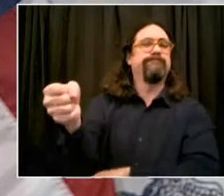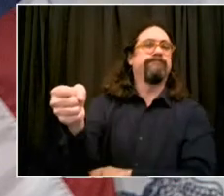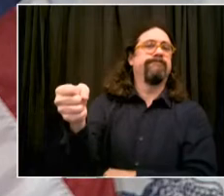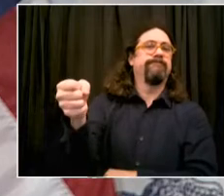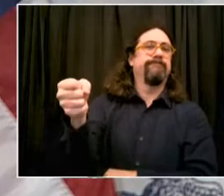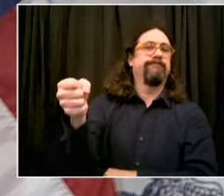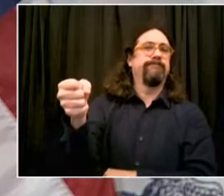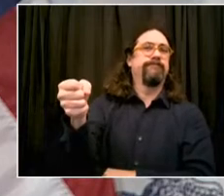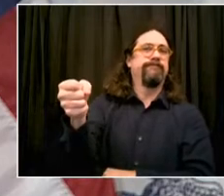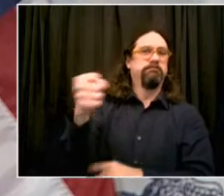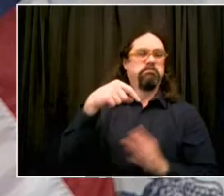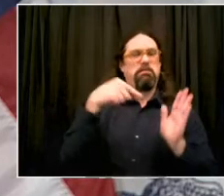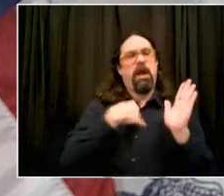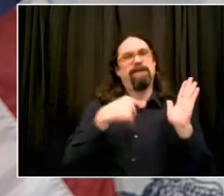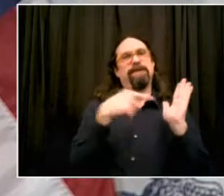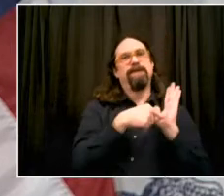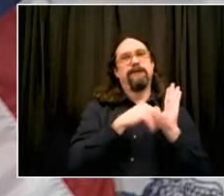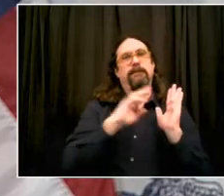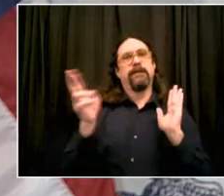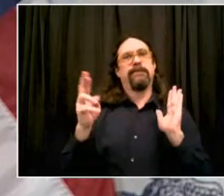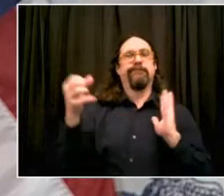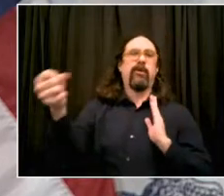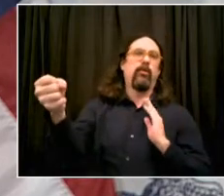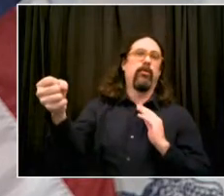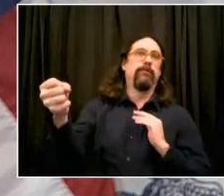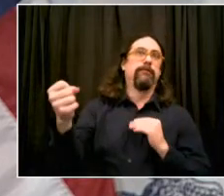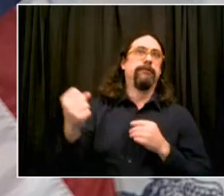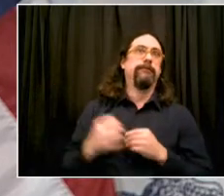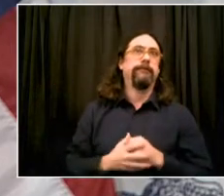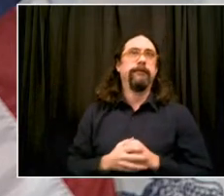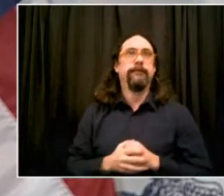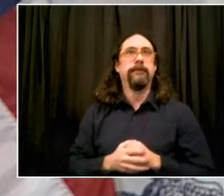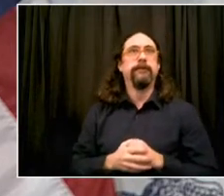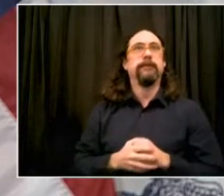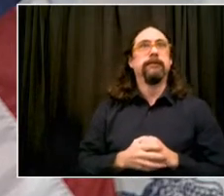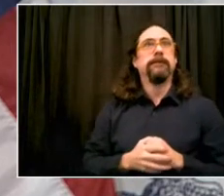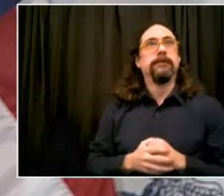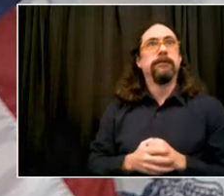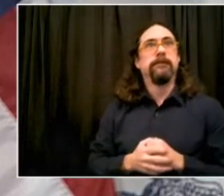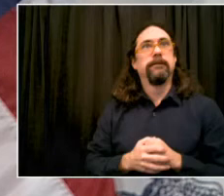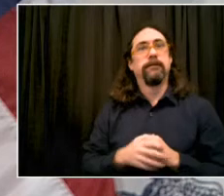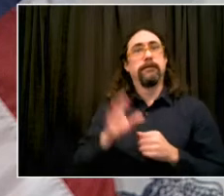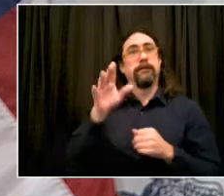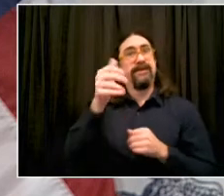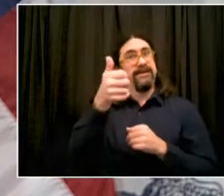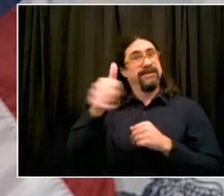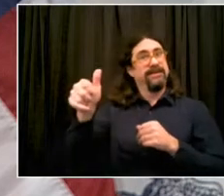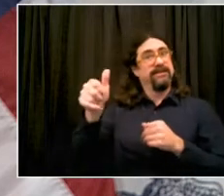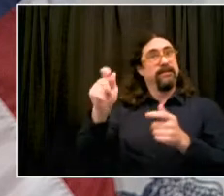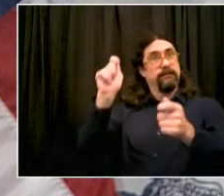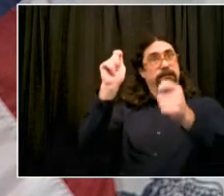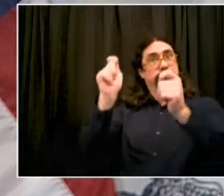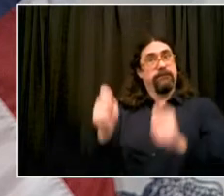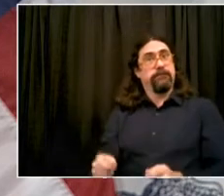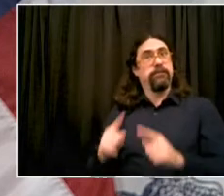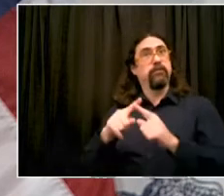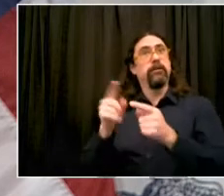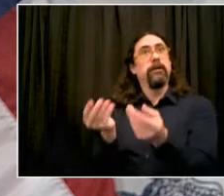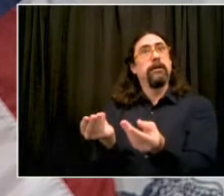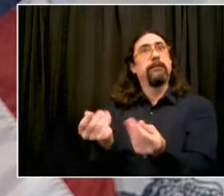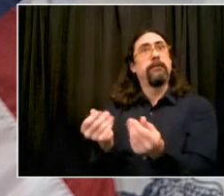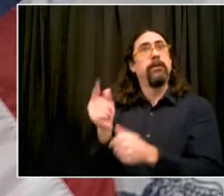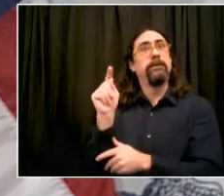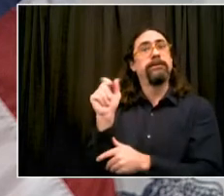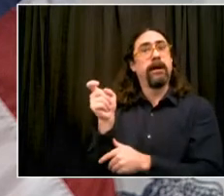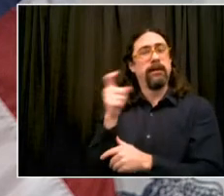a lot of work has been done already, more than has been done in decades, honestly. And the direction that our task force